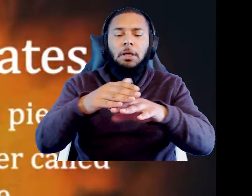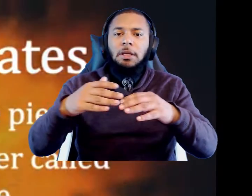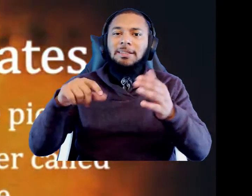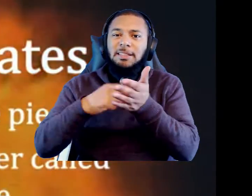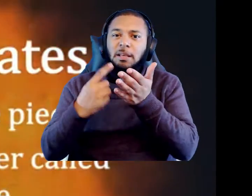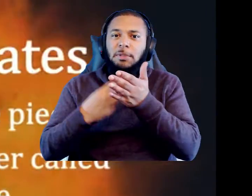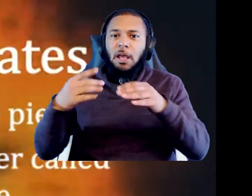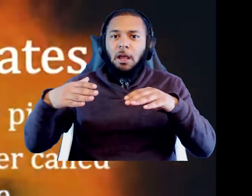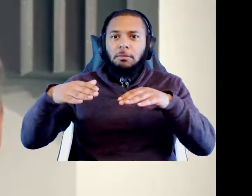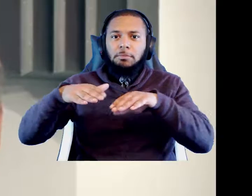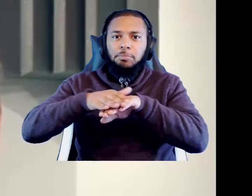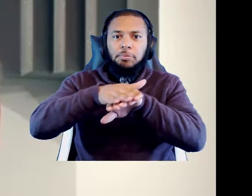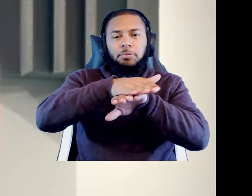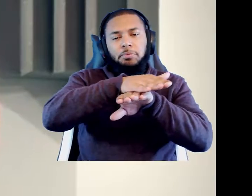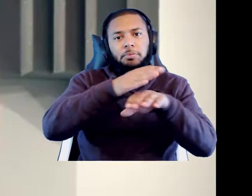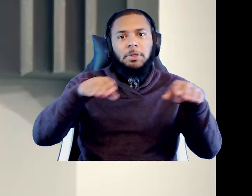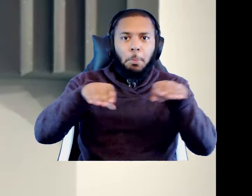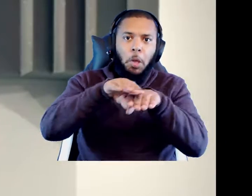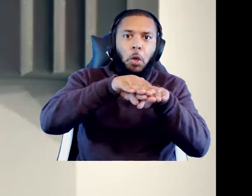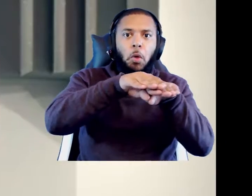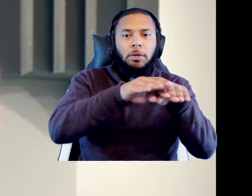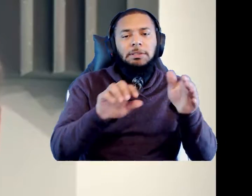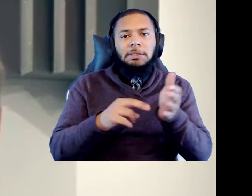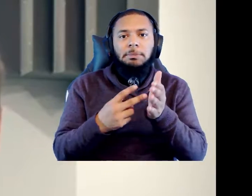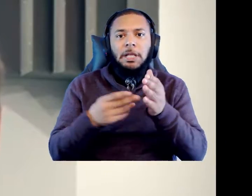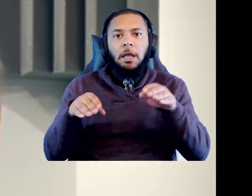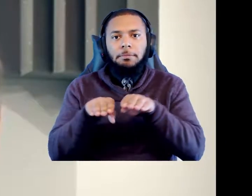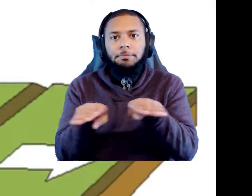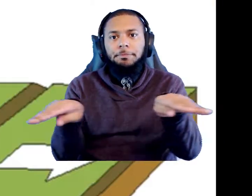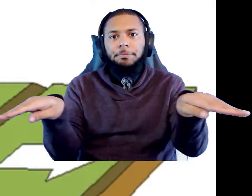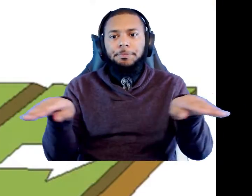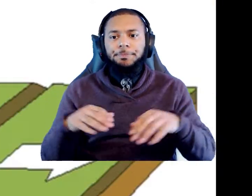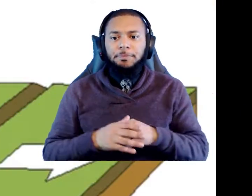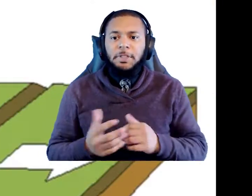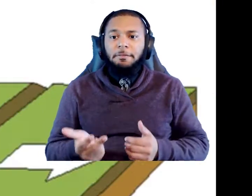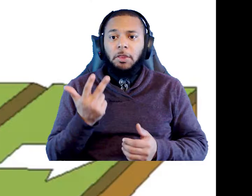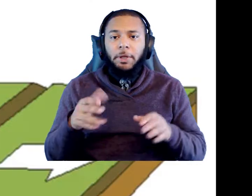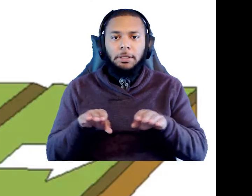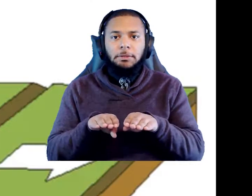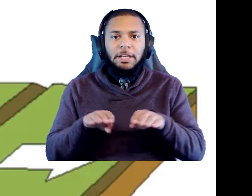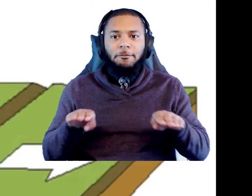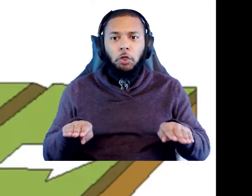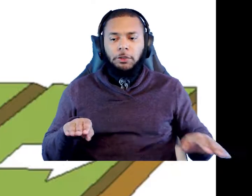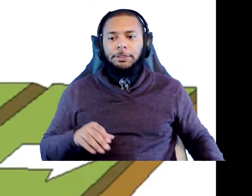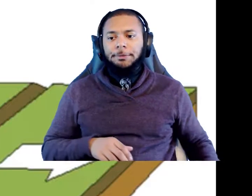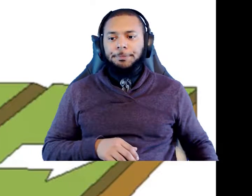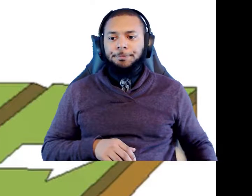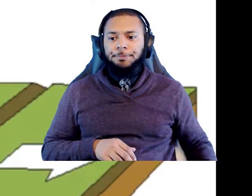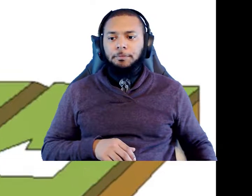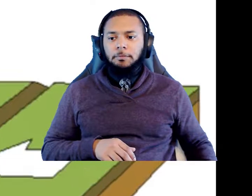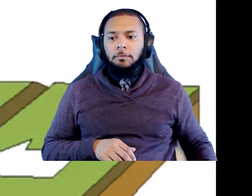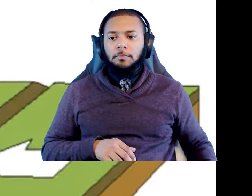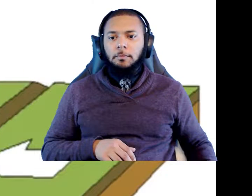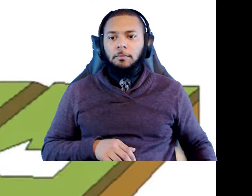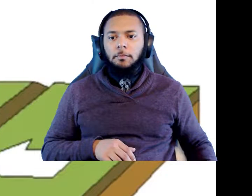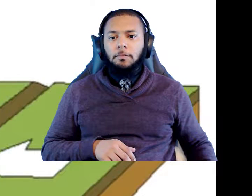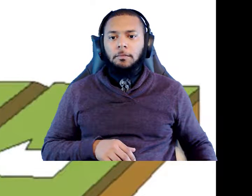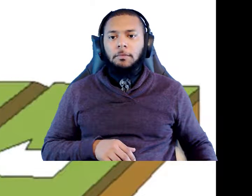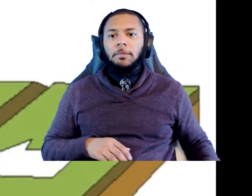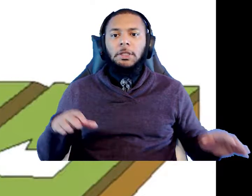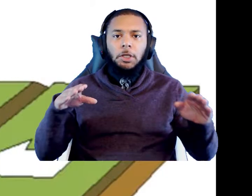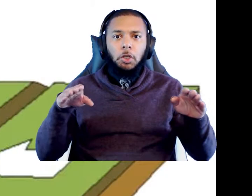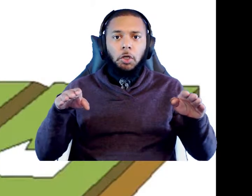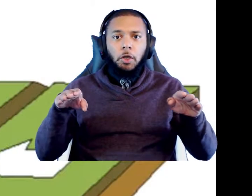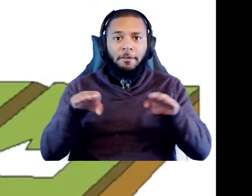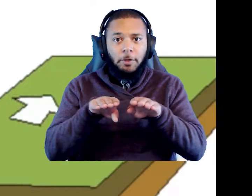sometimes moving apart from each other. Basically, three different types of plate boundaries: divergent, where plates move apart from each other; convergent, where plates